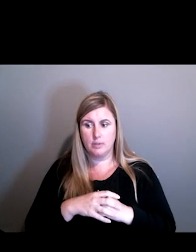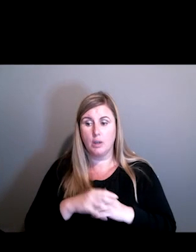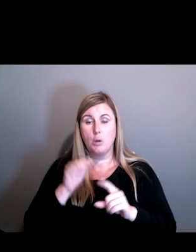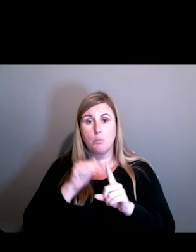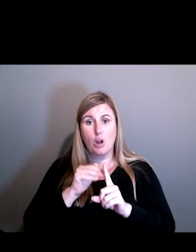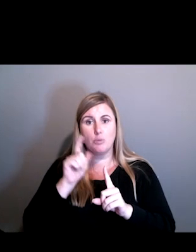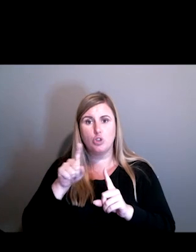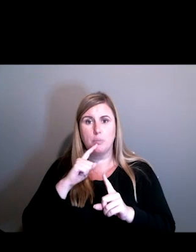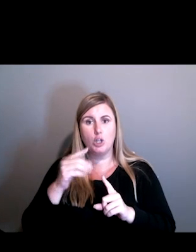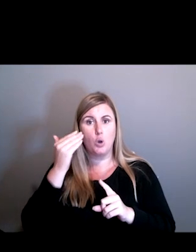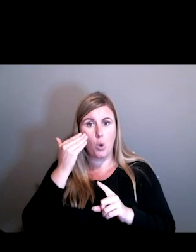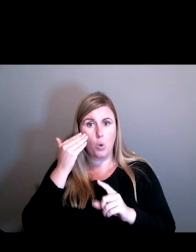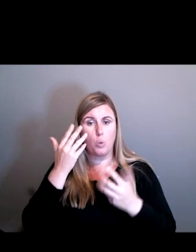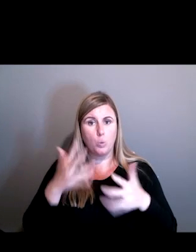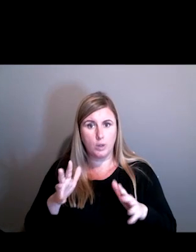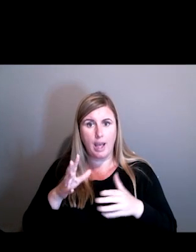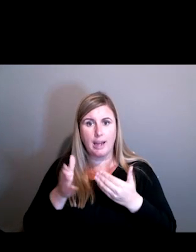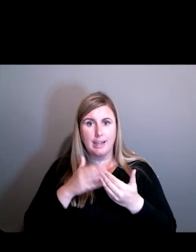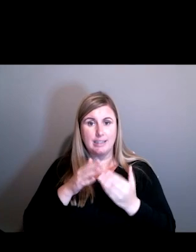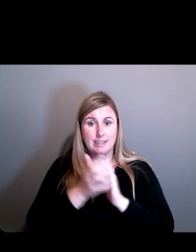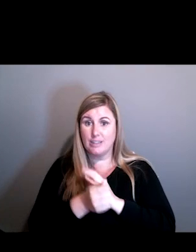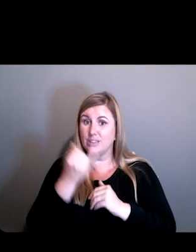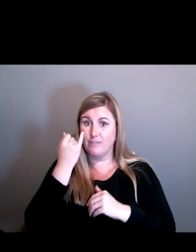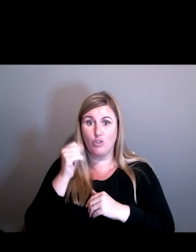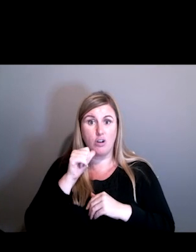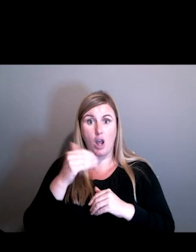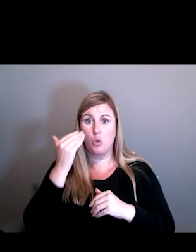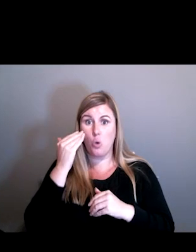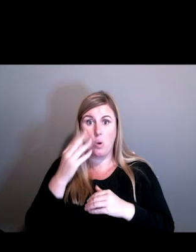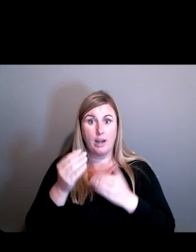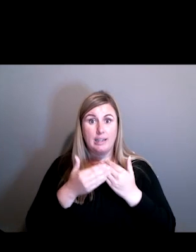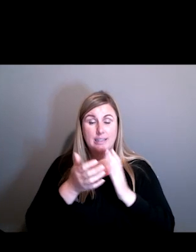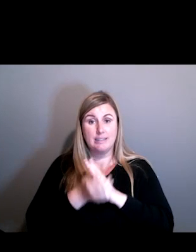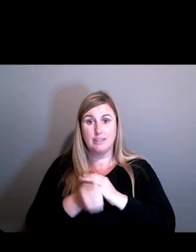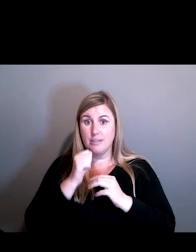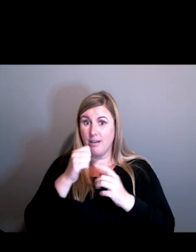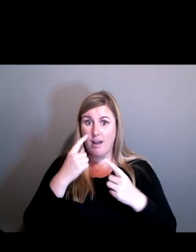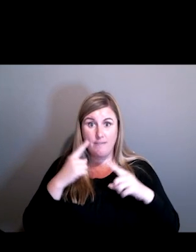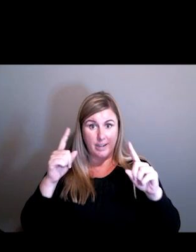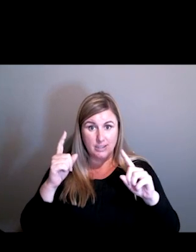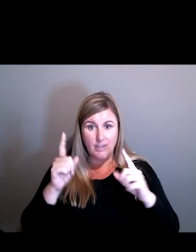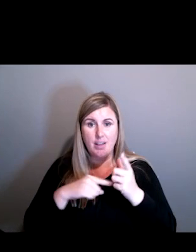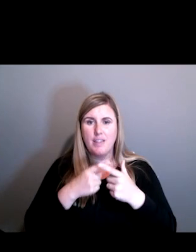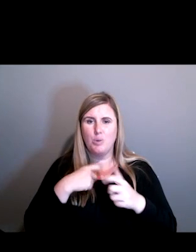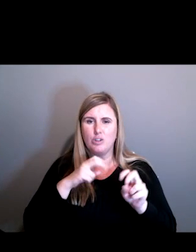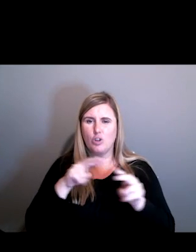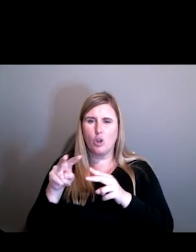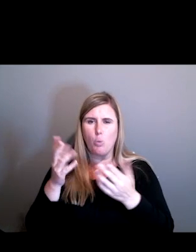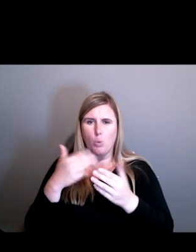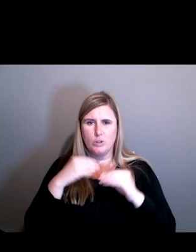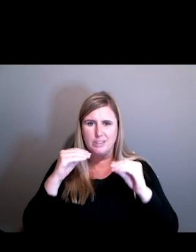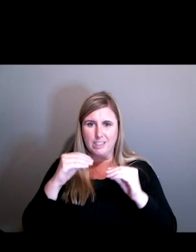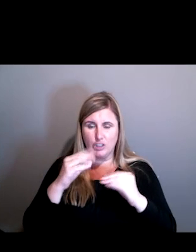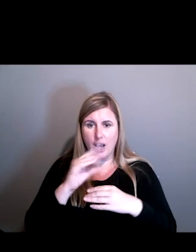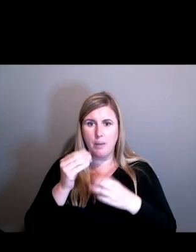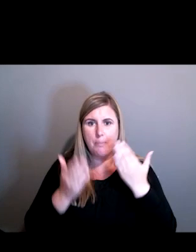to look at what we are teaching. Prompts should be known and easy skills. And if they're not known and easy skills and not